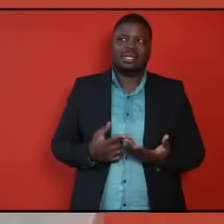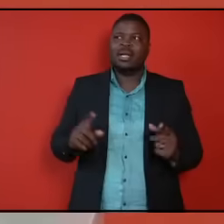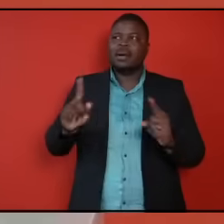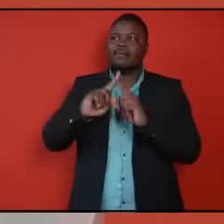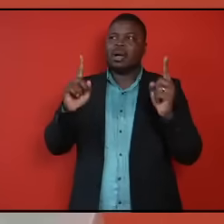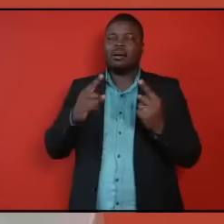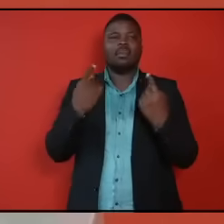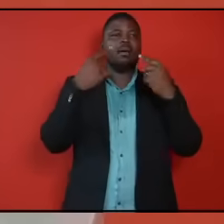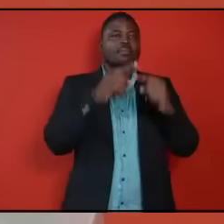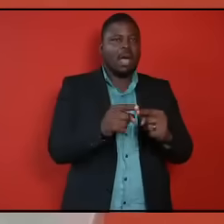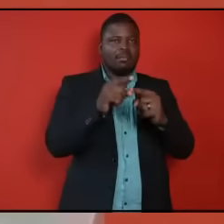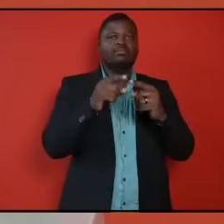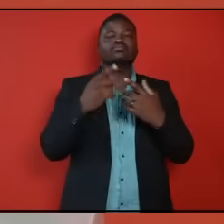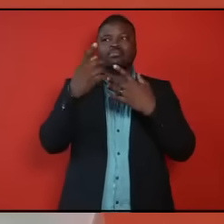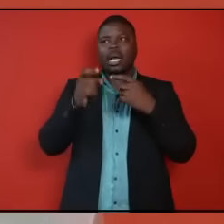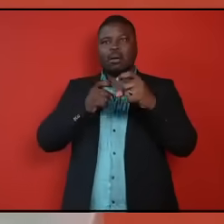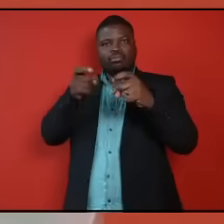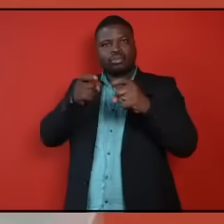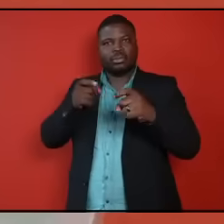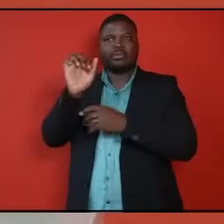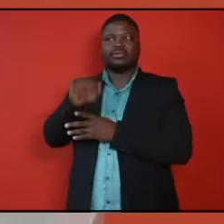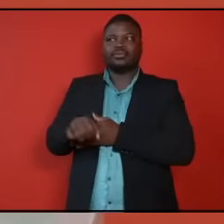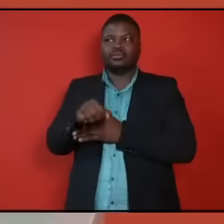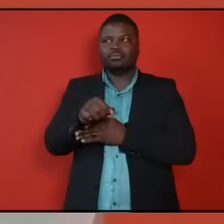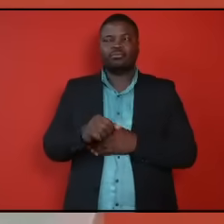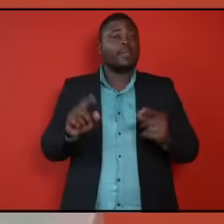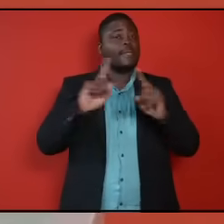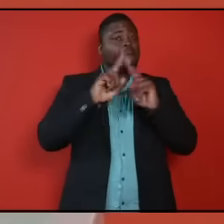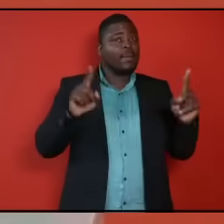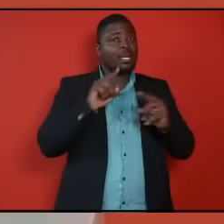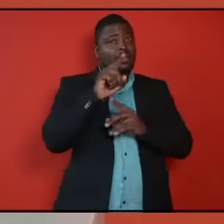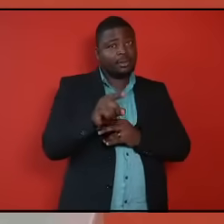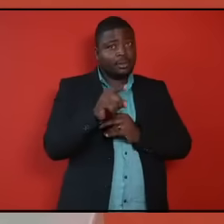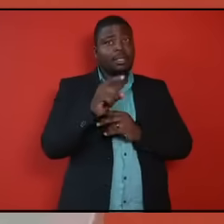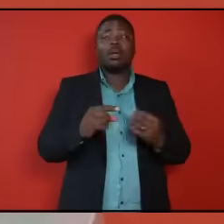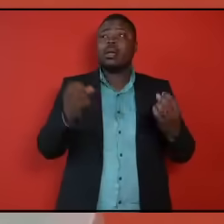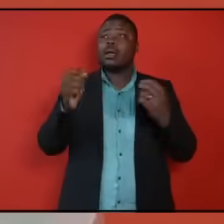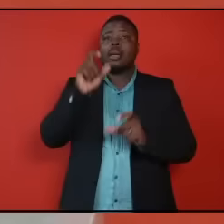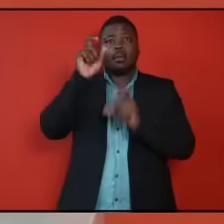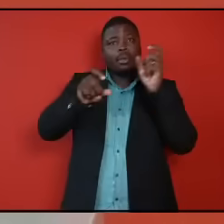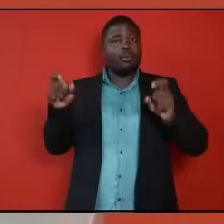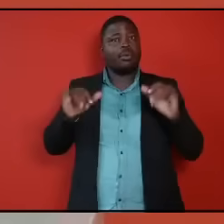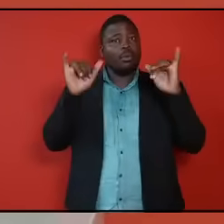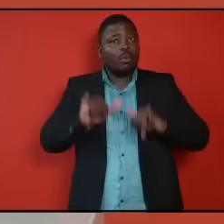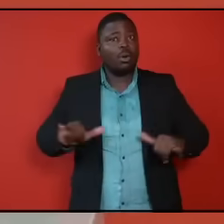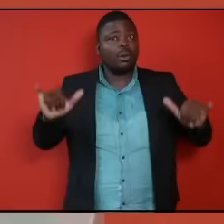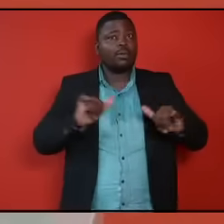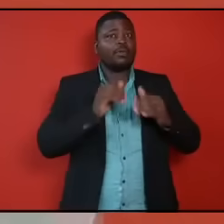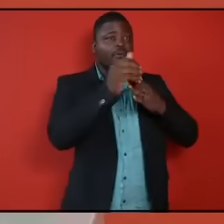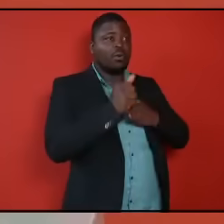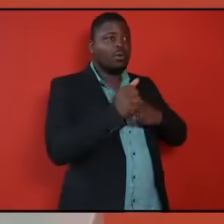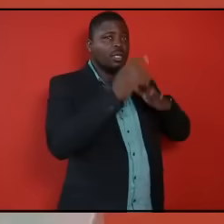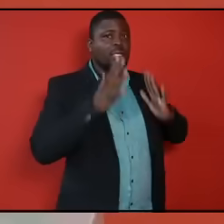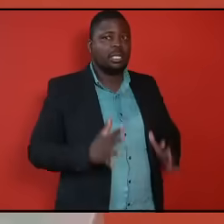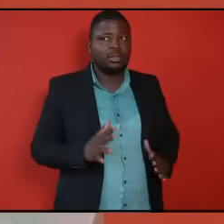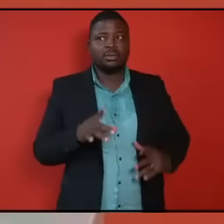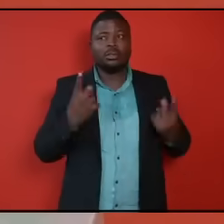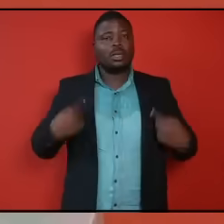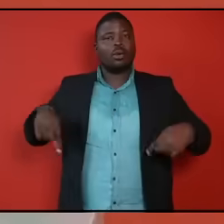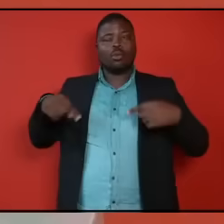the masses are awaiting there. They are waiting for the leadership. Let's go and not wait for this